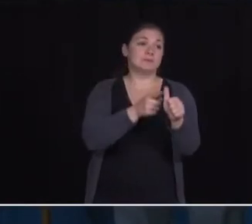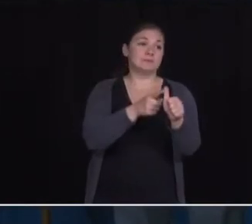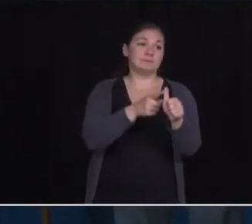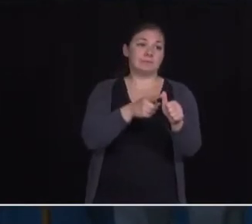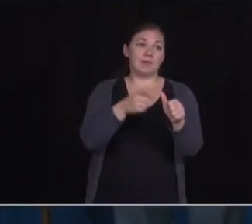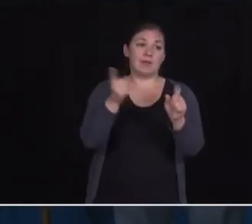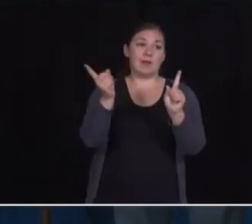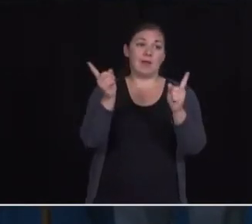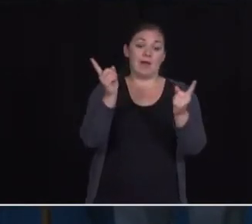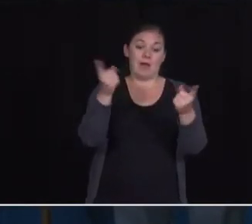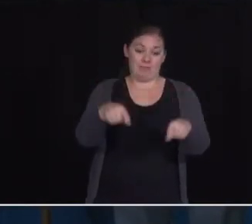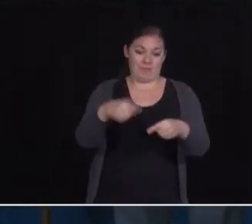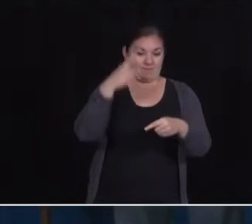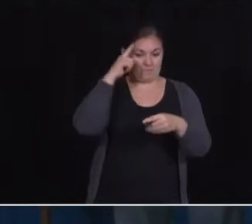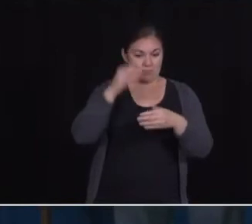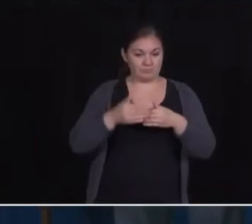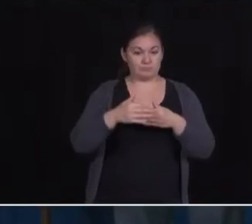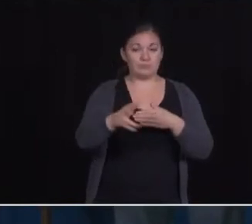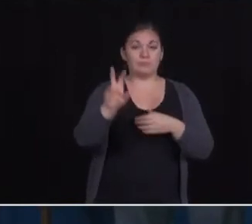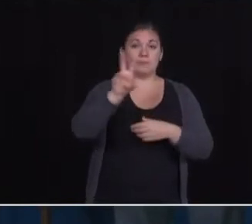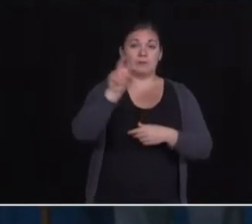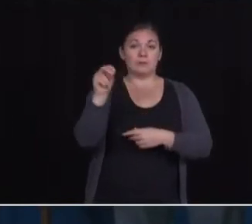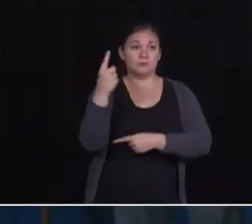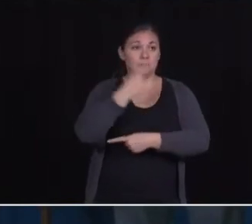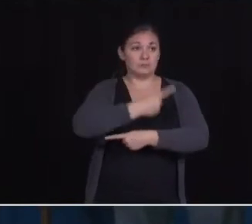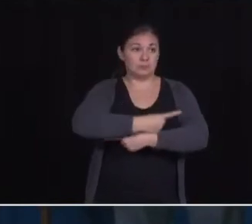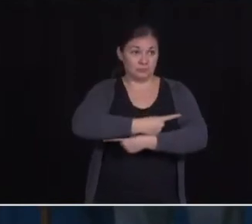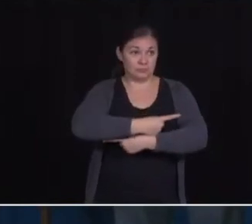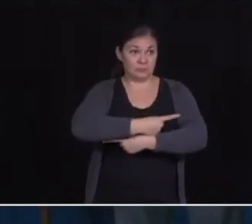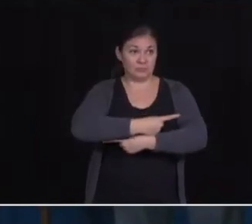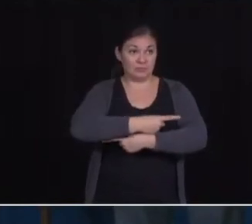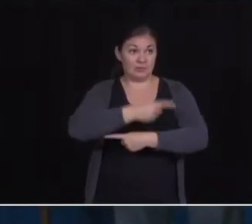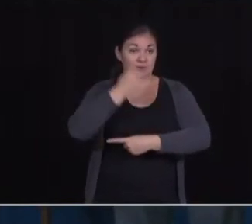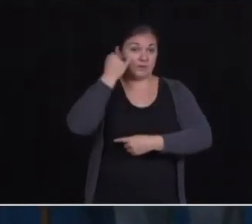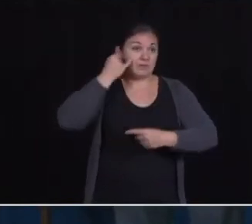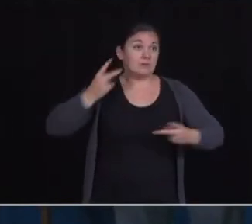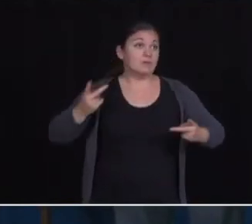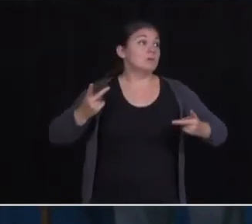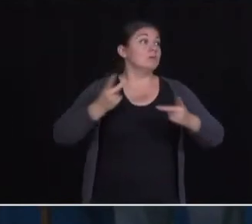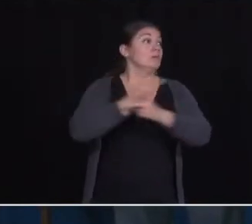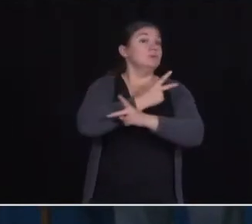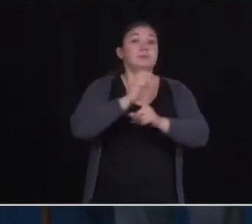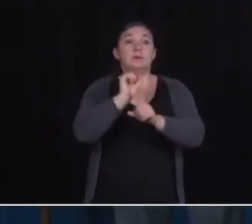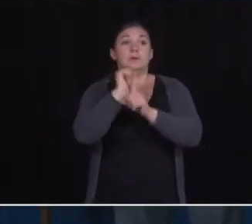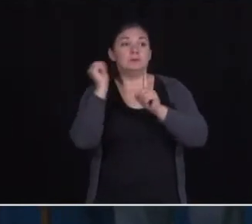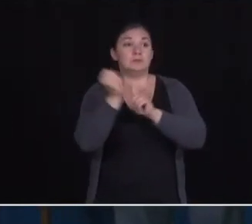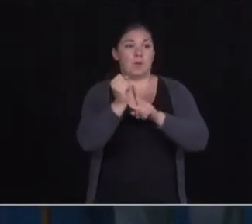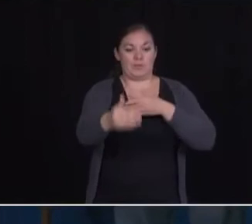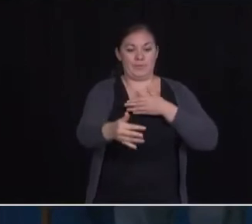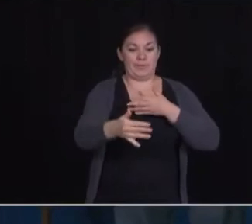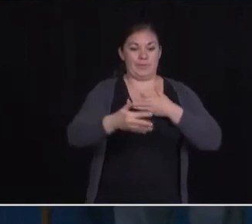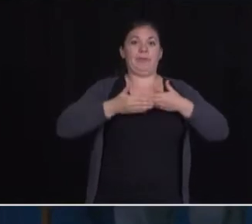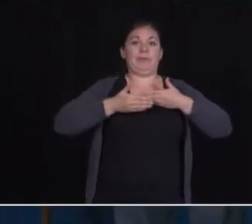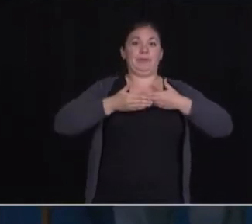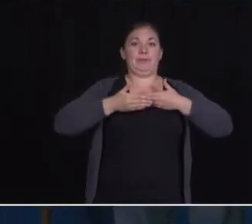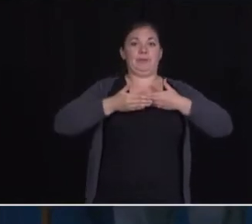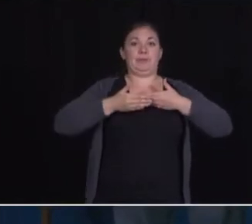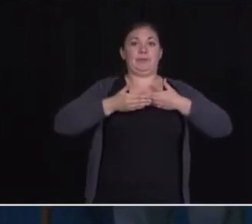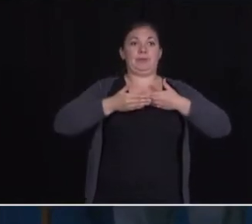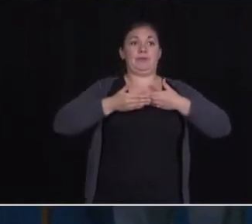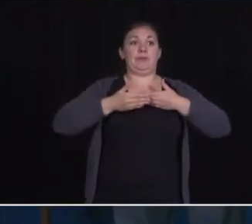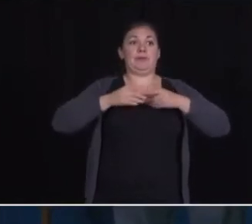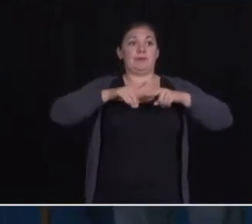scenario, and under the worst case scenario happens much quicker than that. After that, it really depends on how quickly the pandemic accelerates, but it's a